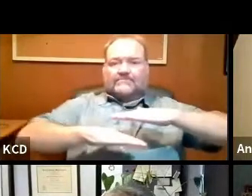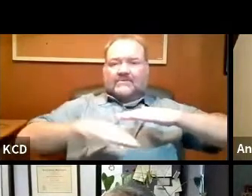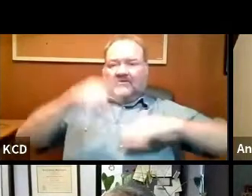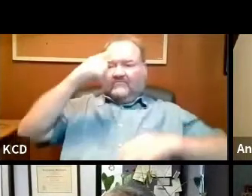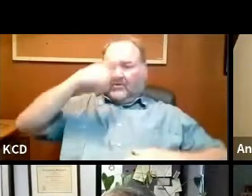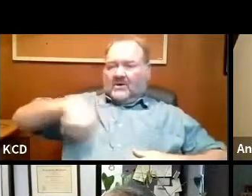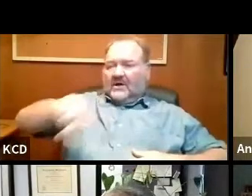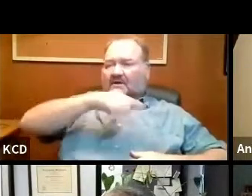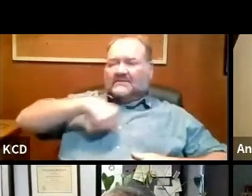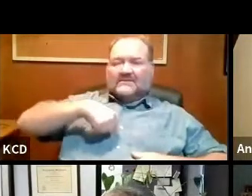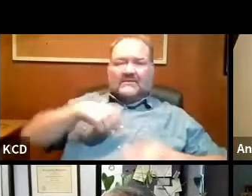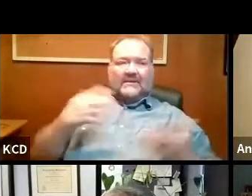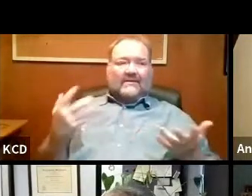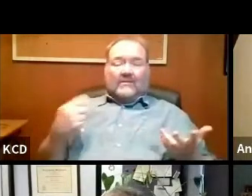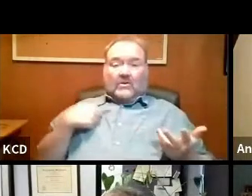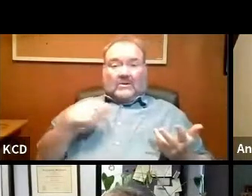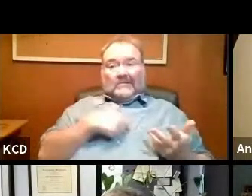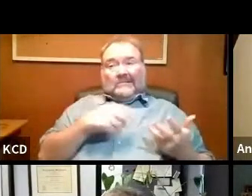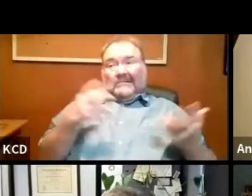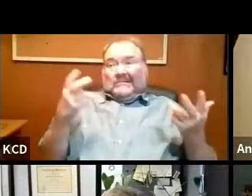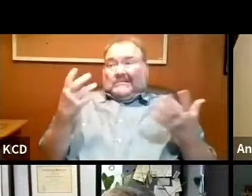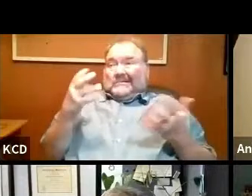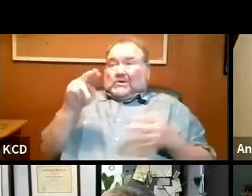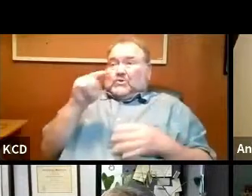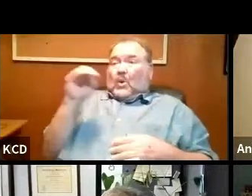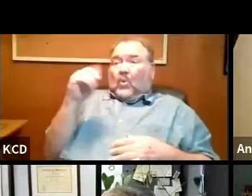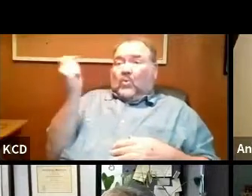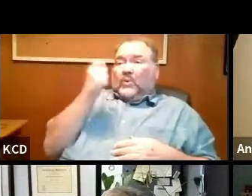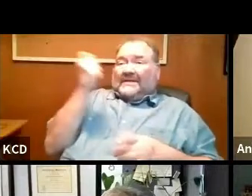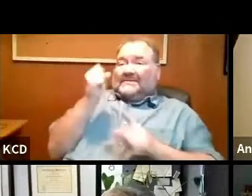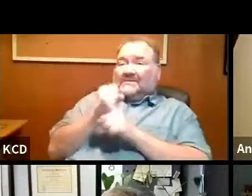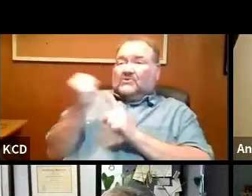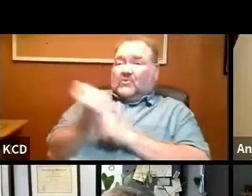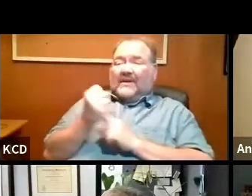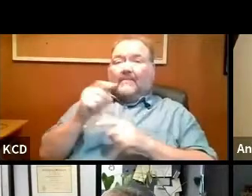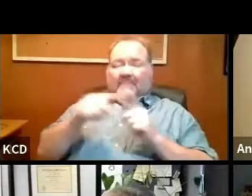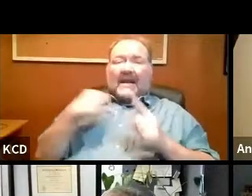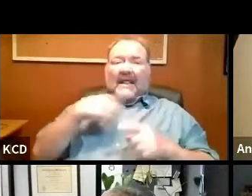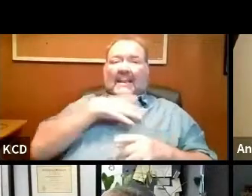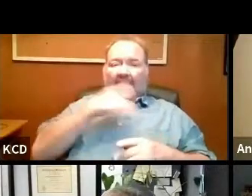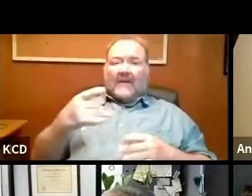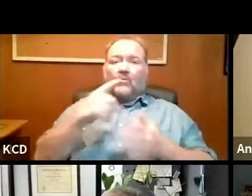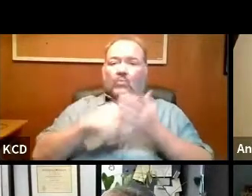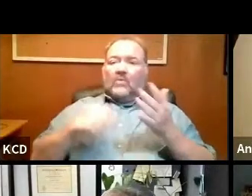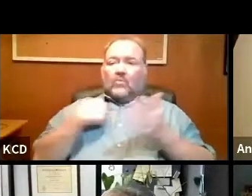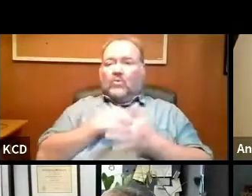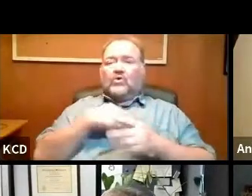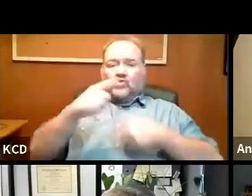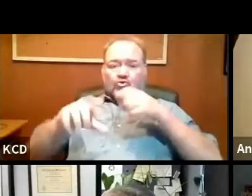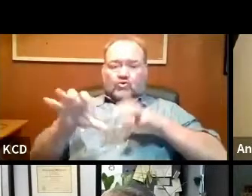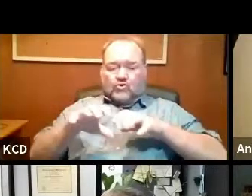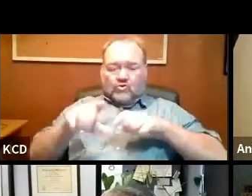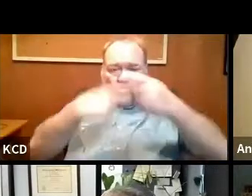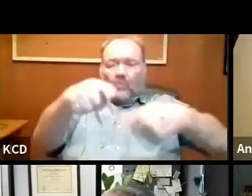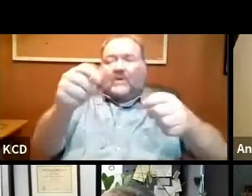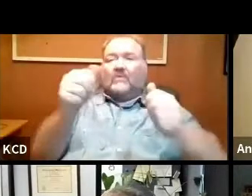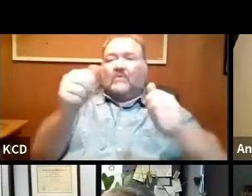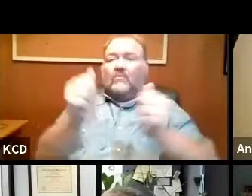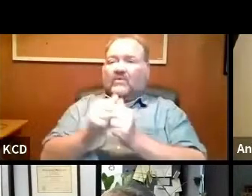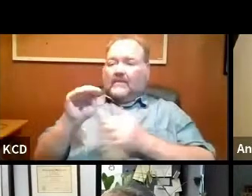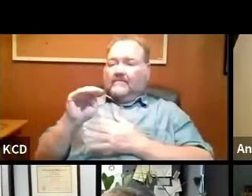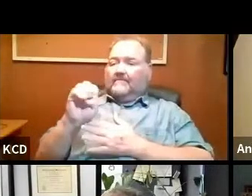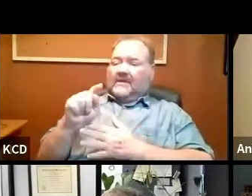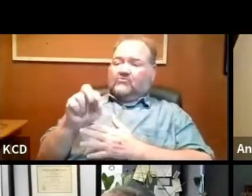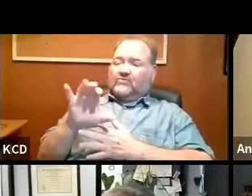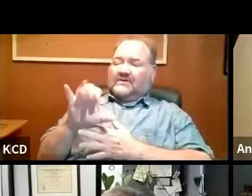untenable, essentially no-win situation. So I like the direction that we're headed with the metrics. I'm equally